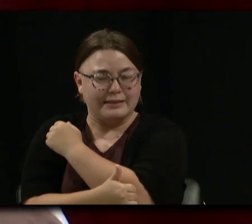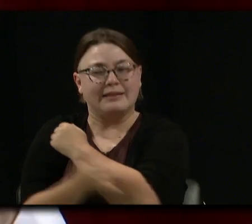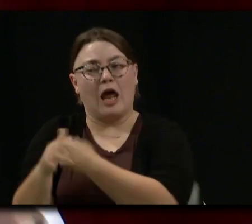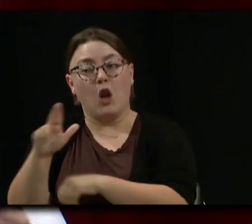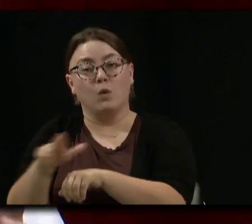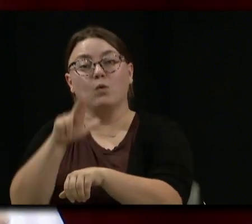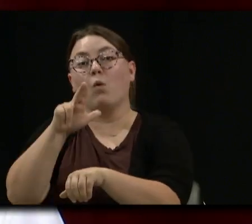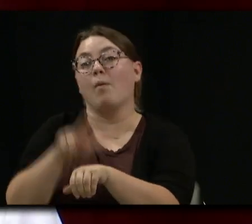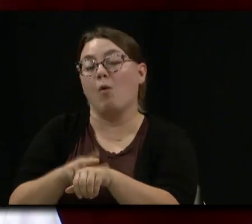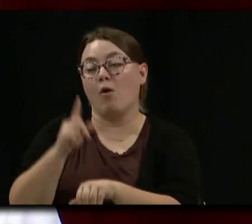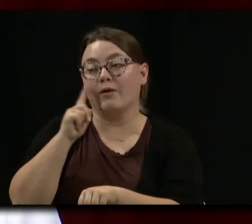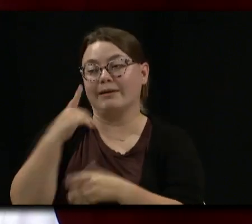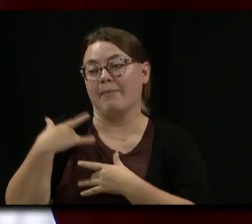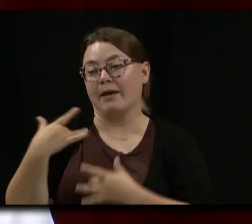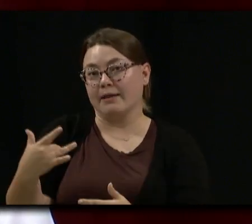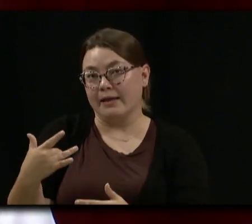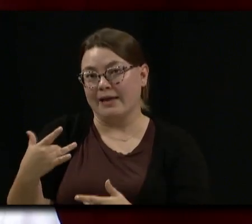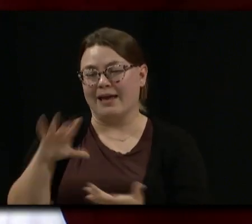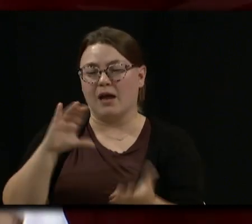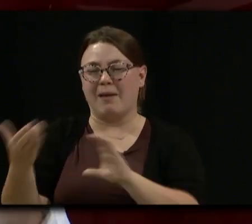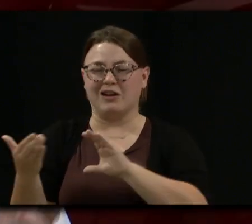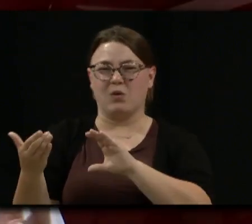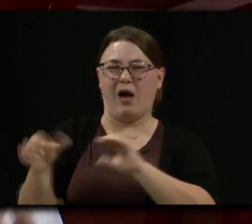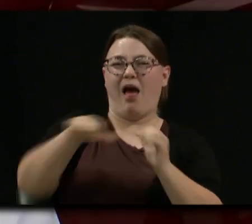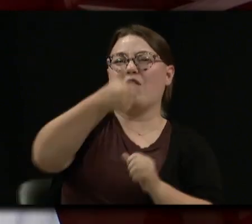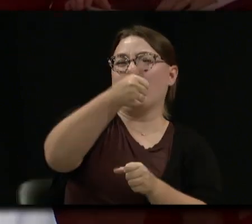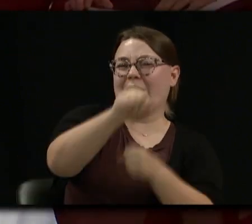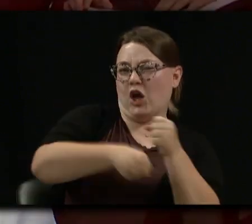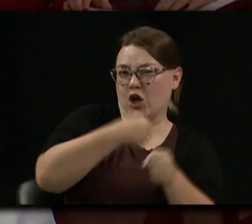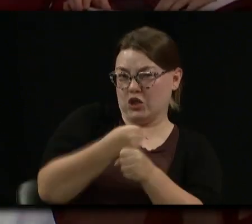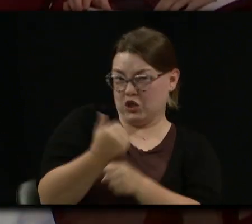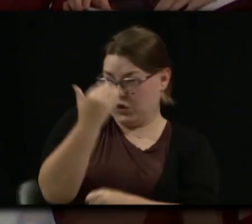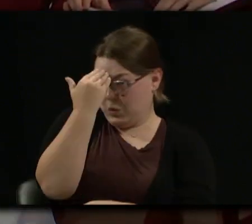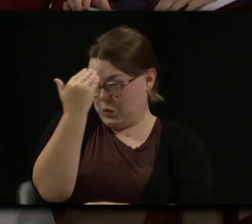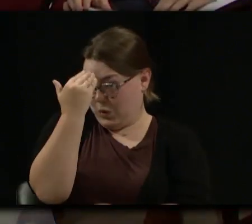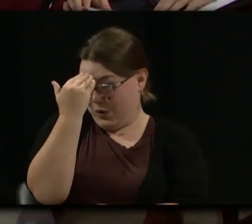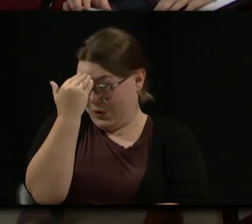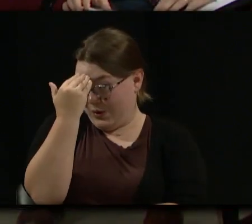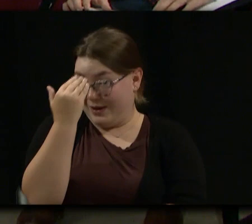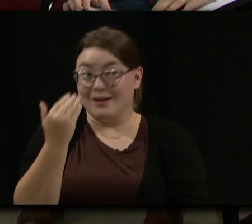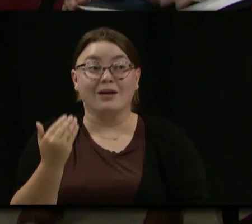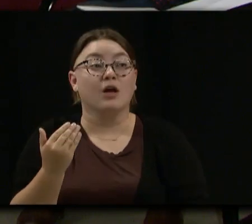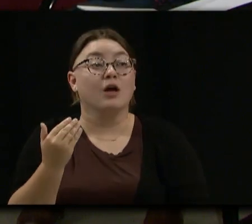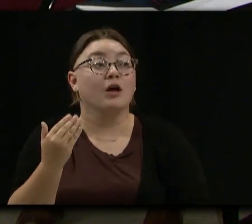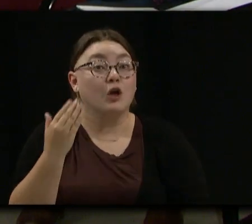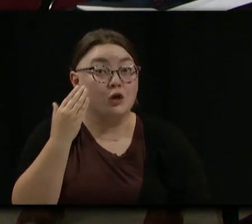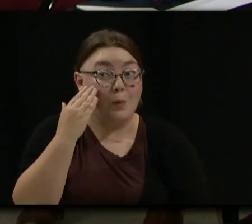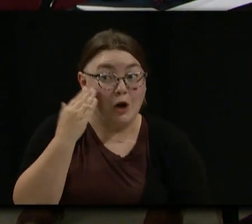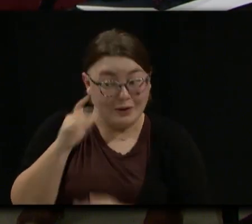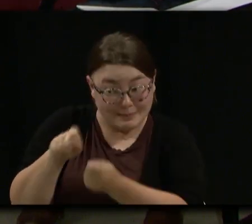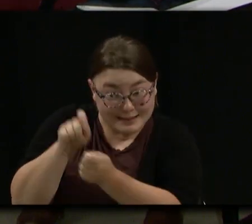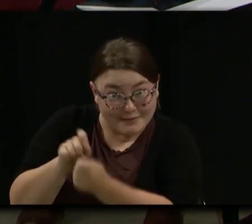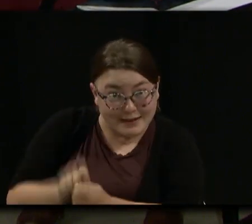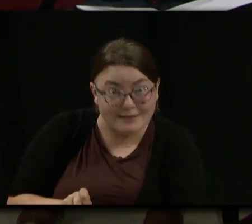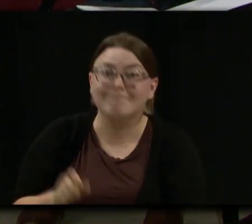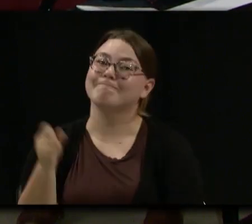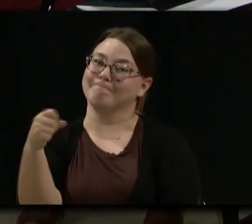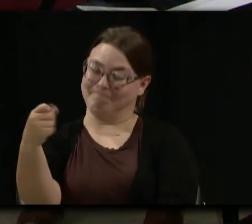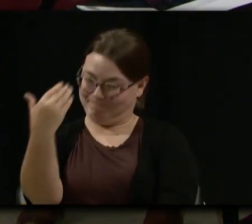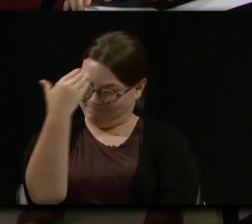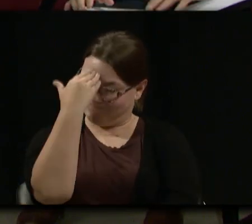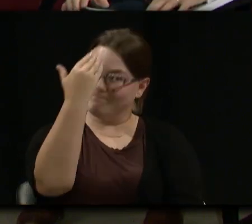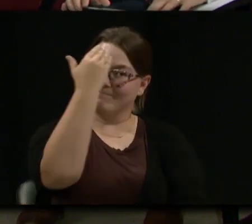the range of what is normal compared to other years. Do you have any sense of that? You want to know August's? I mean, do you really know We it? had roughly